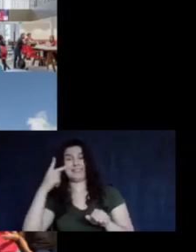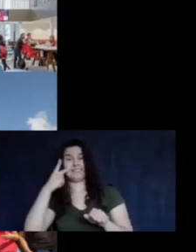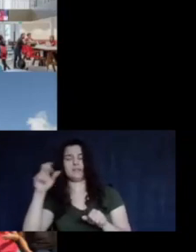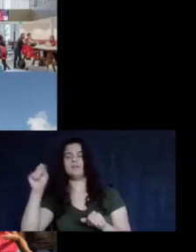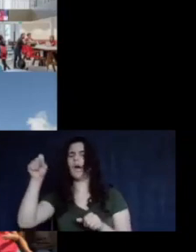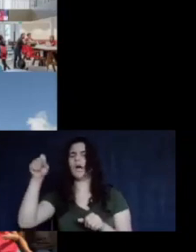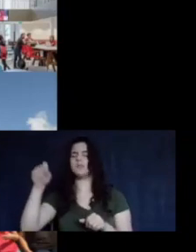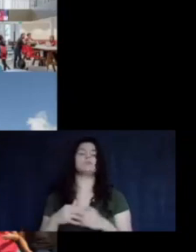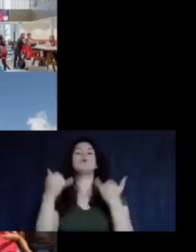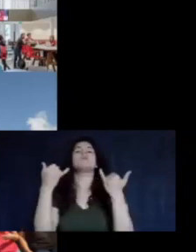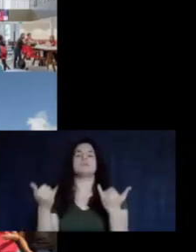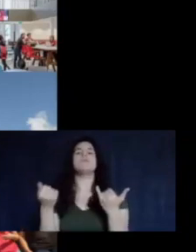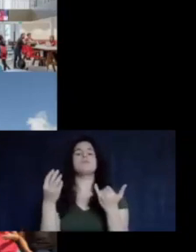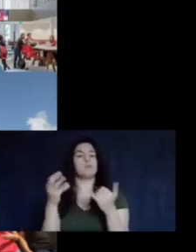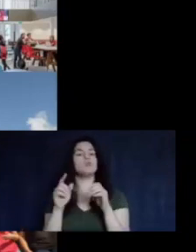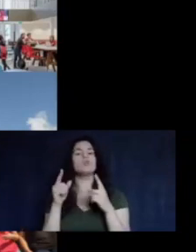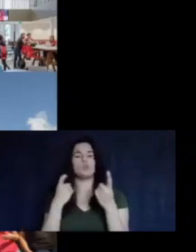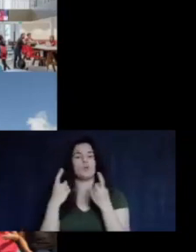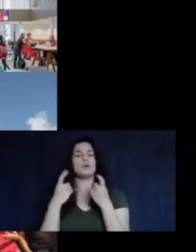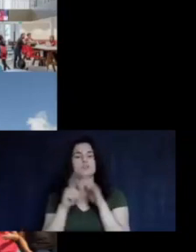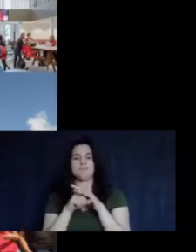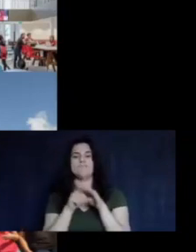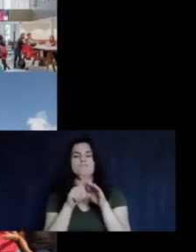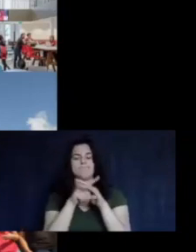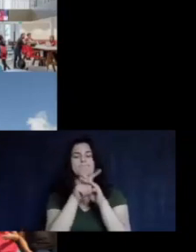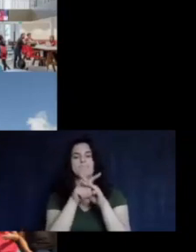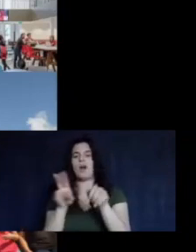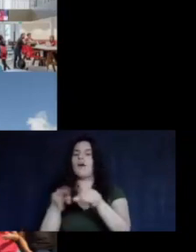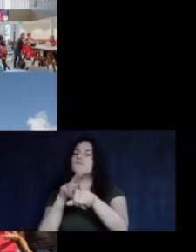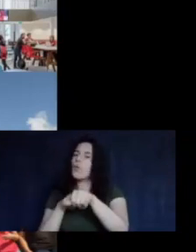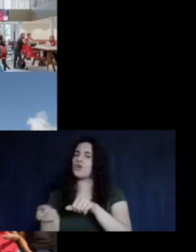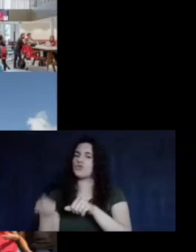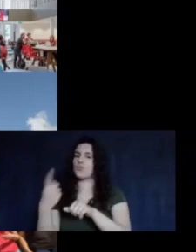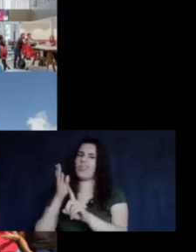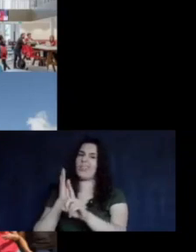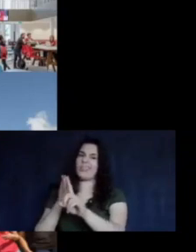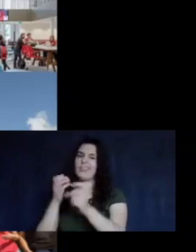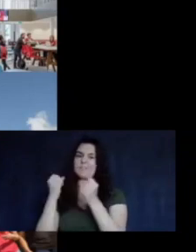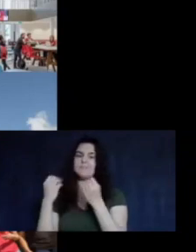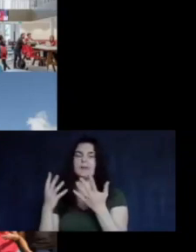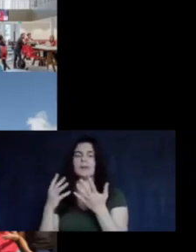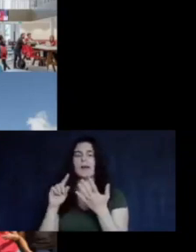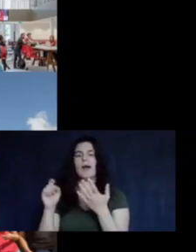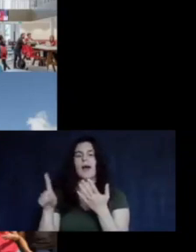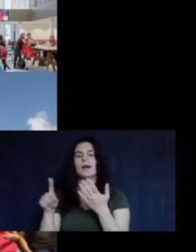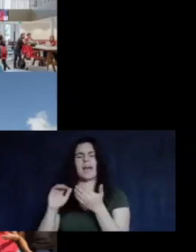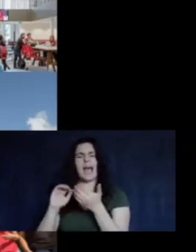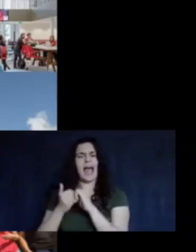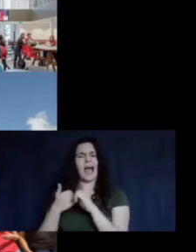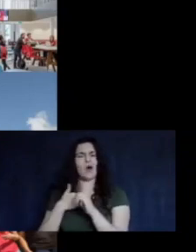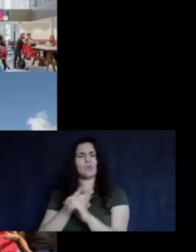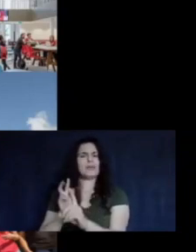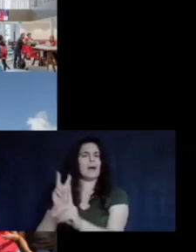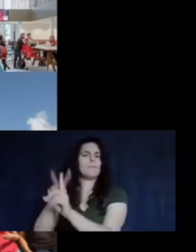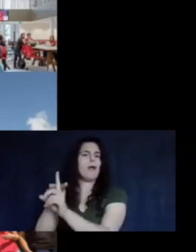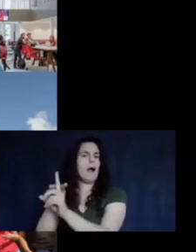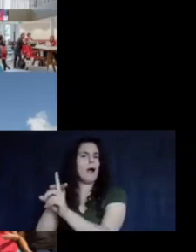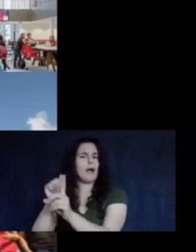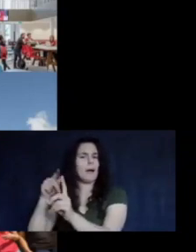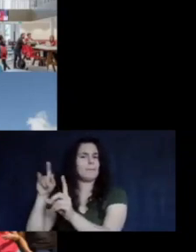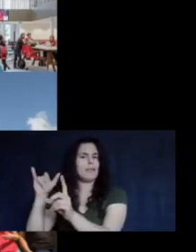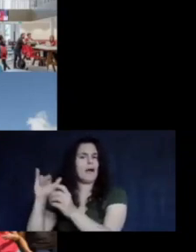questions. Um, of course, one of the big questions that we get is how do we apply, or how do I